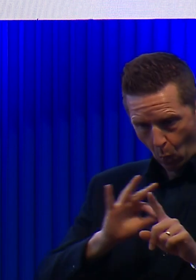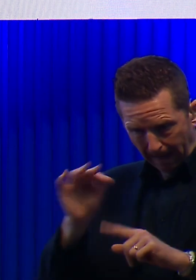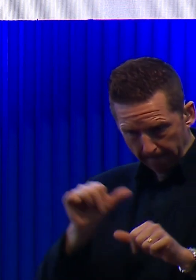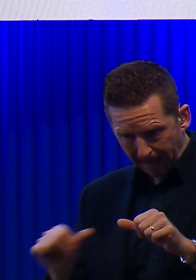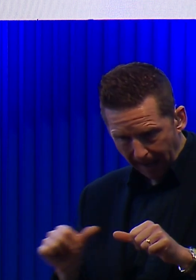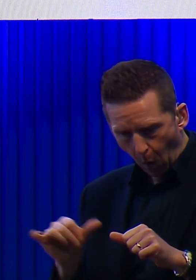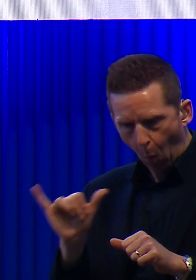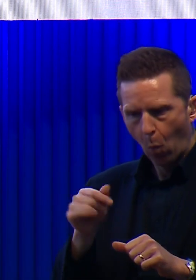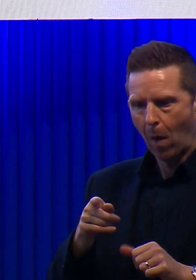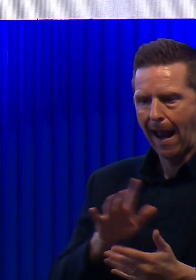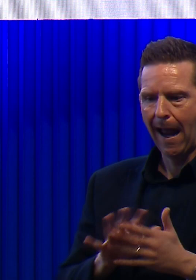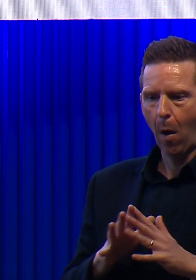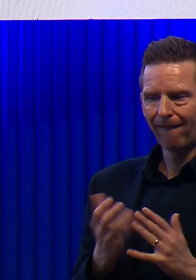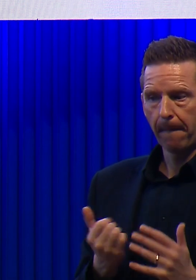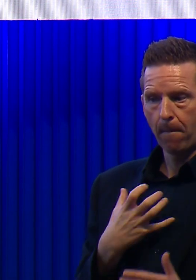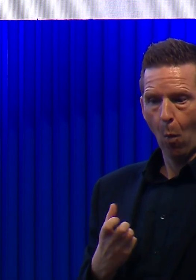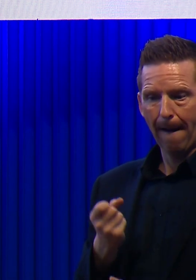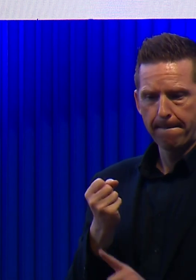path in your career.